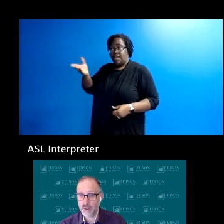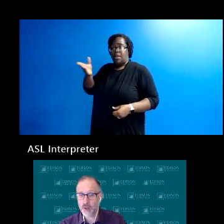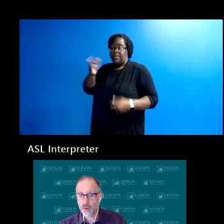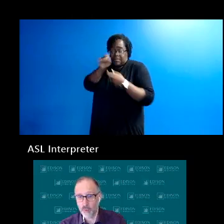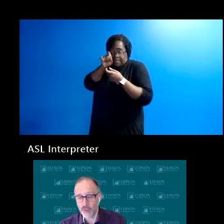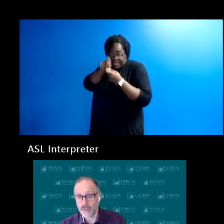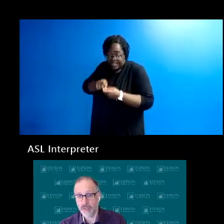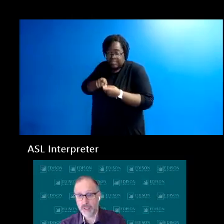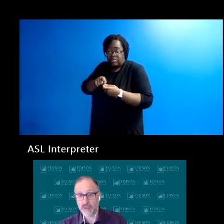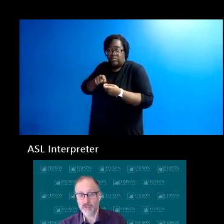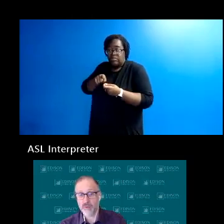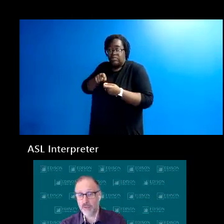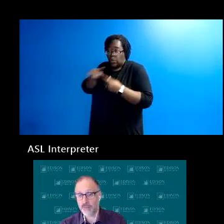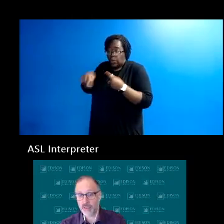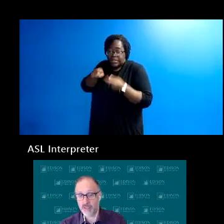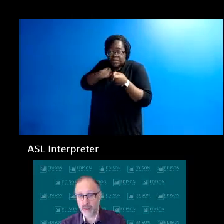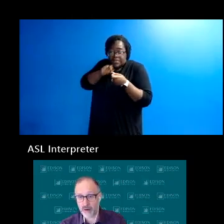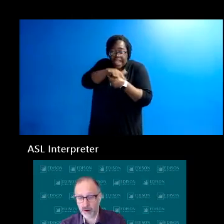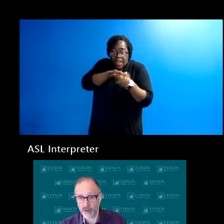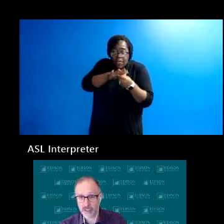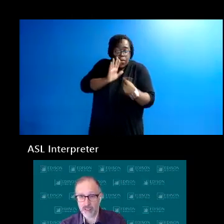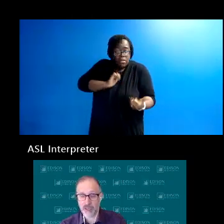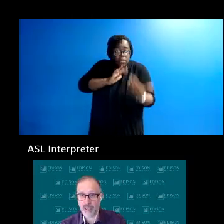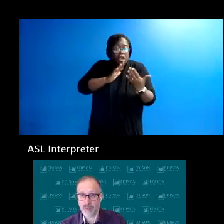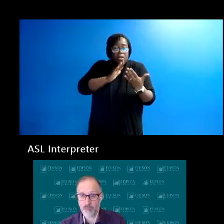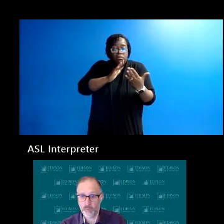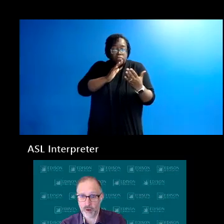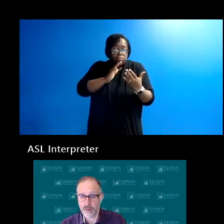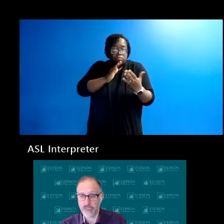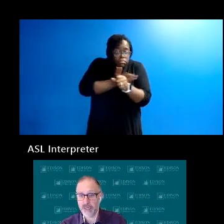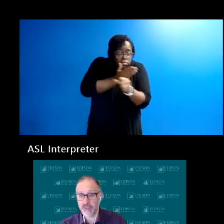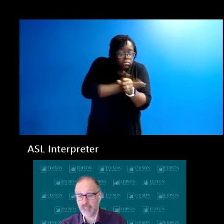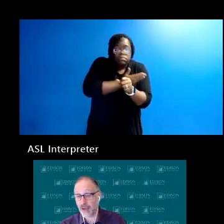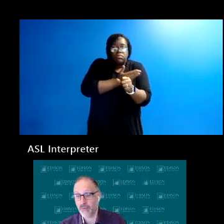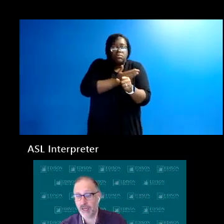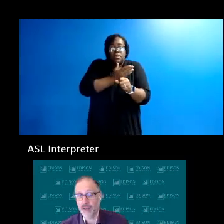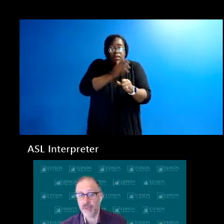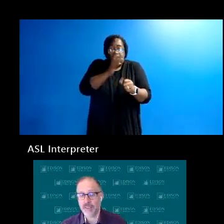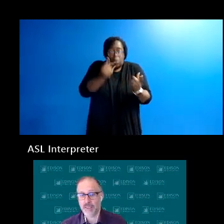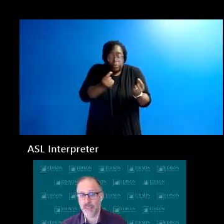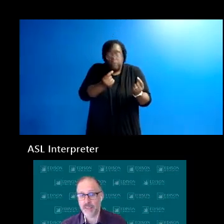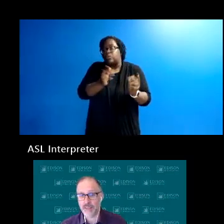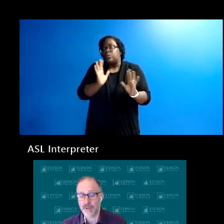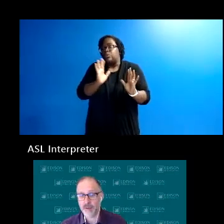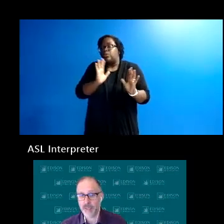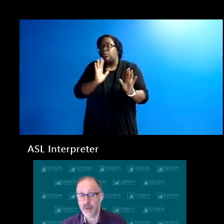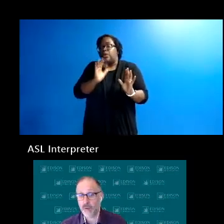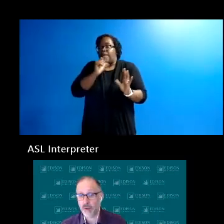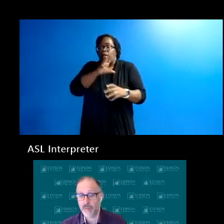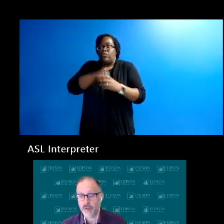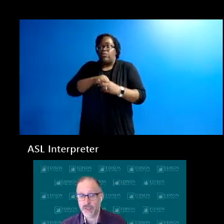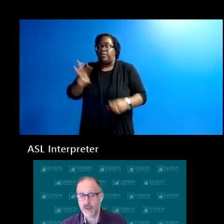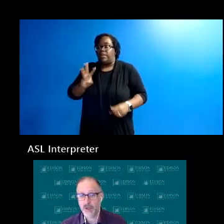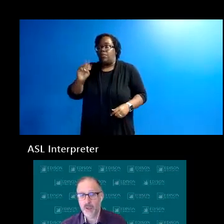to when certain areas will be hardened and the hardening measures. That right now isn't in the WMP